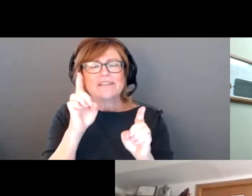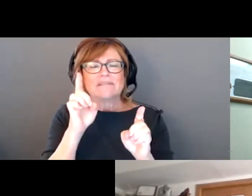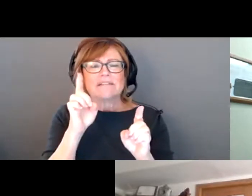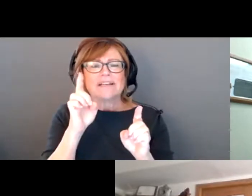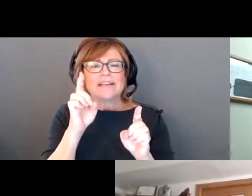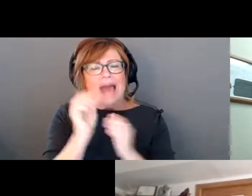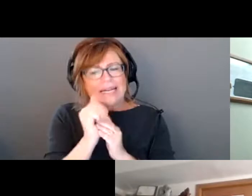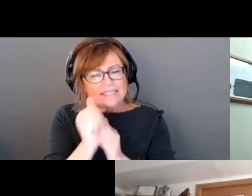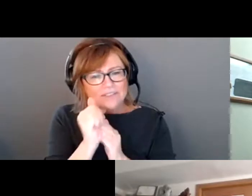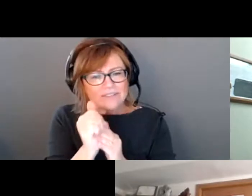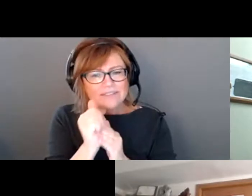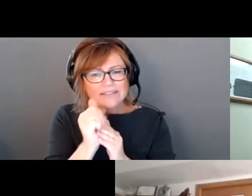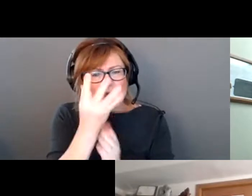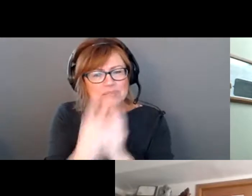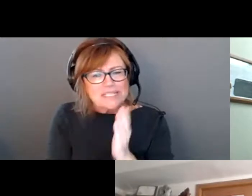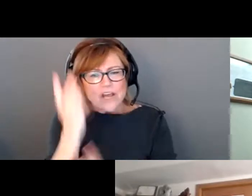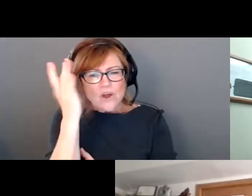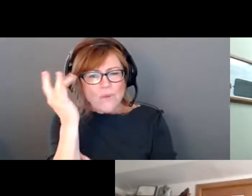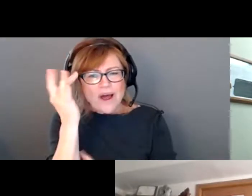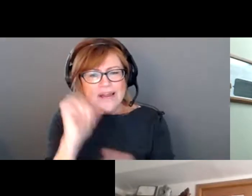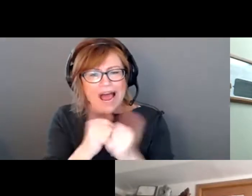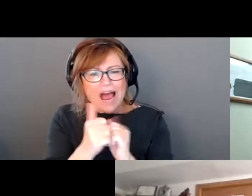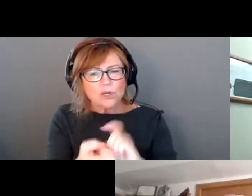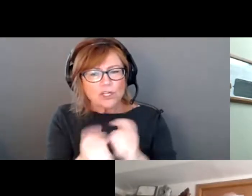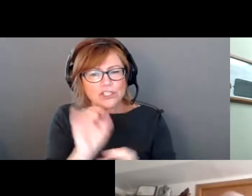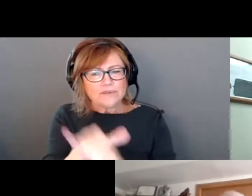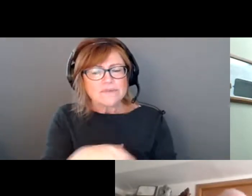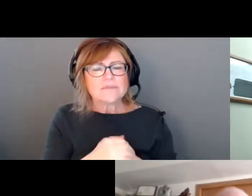are any efforts being made to rectify this?